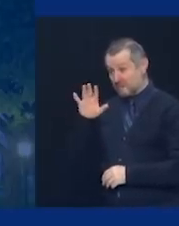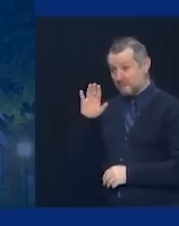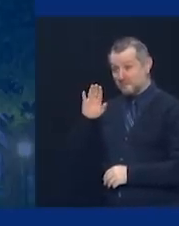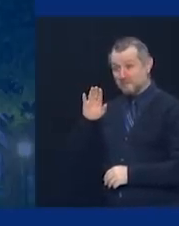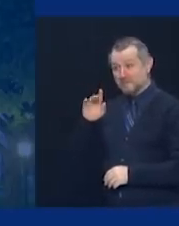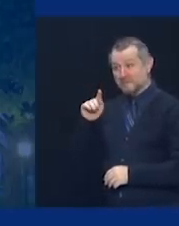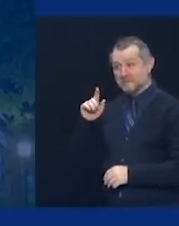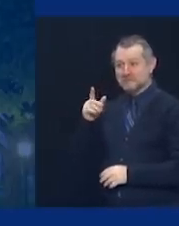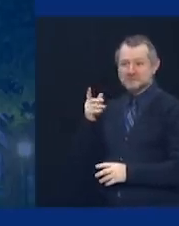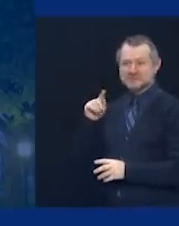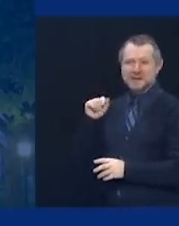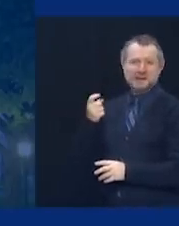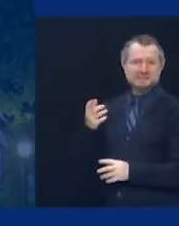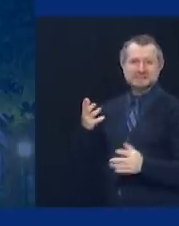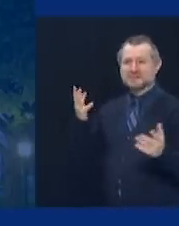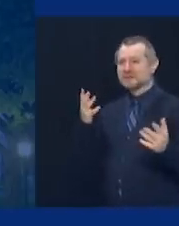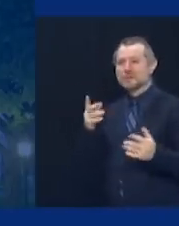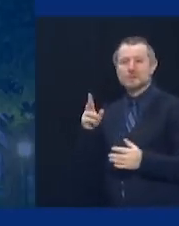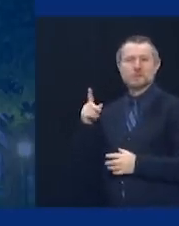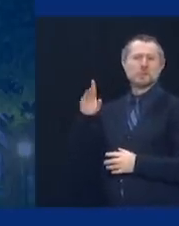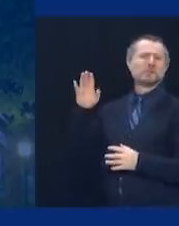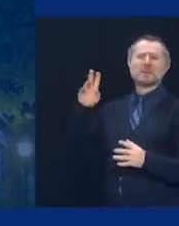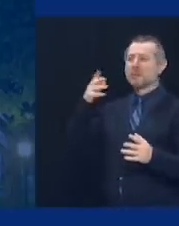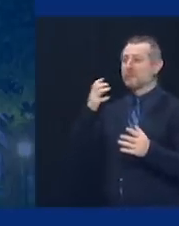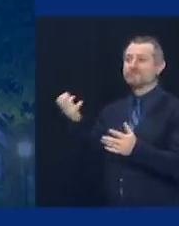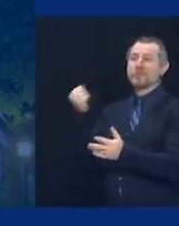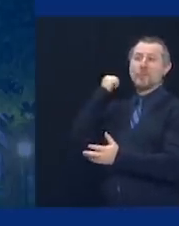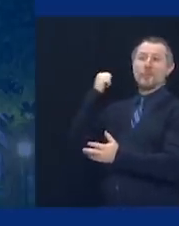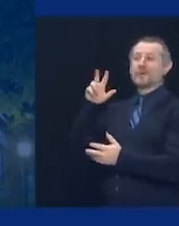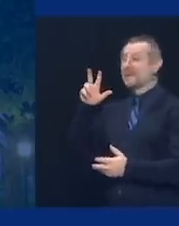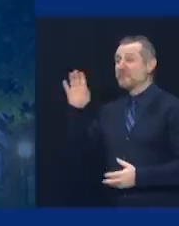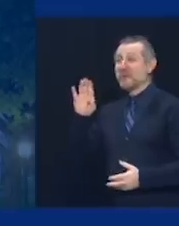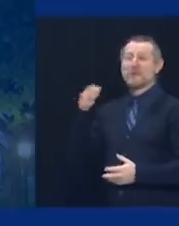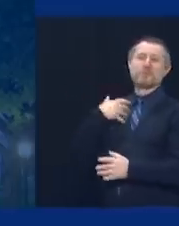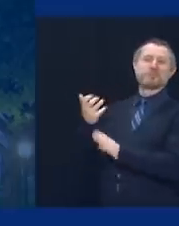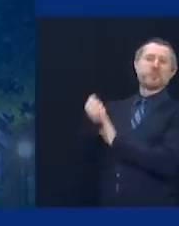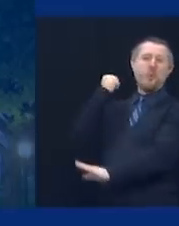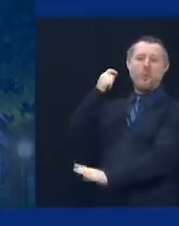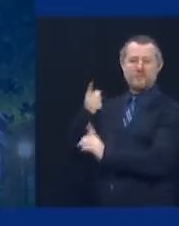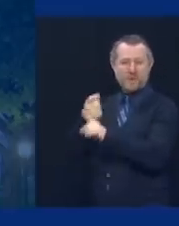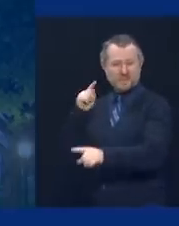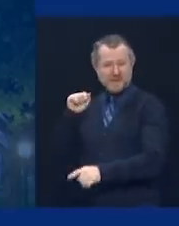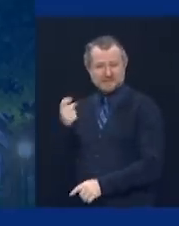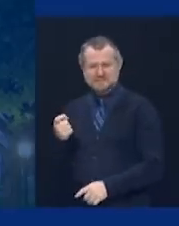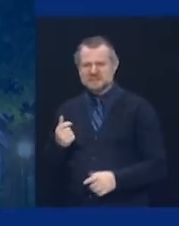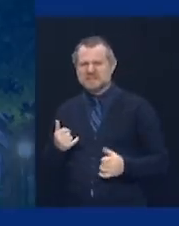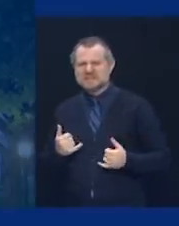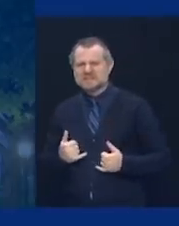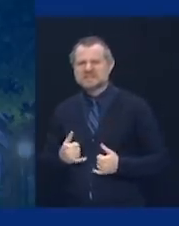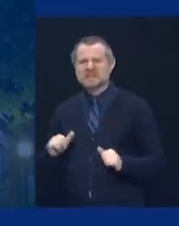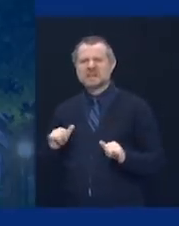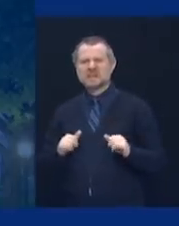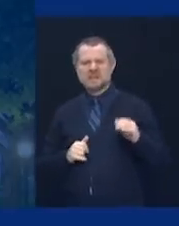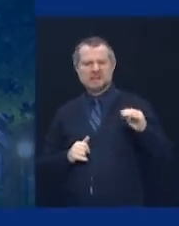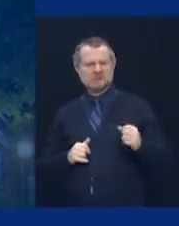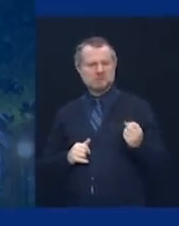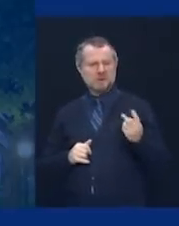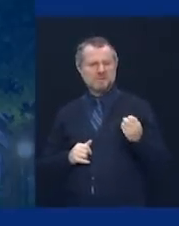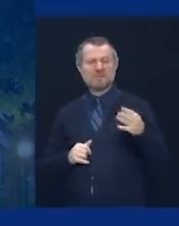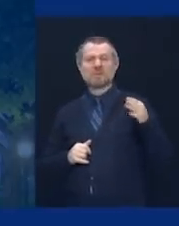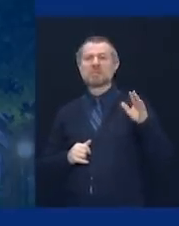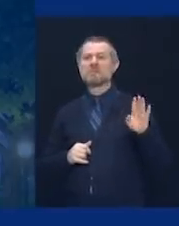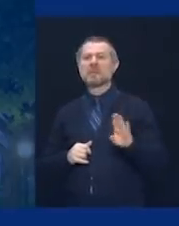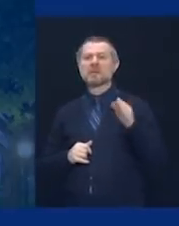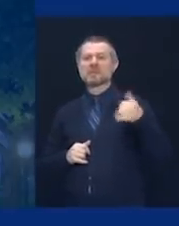a $2 billion tax increase, a $3 billion tax increase, you still have to make up $12 billion